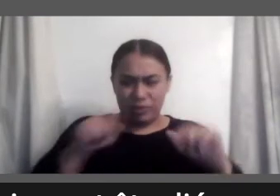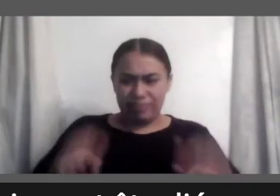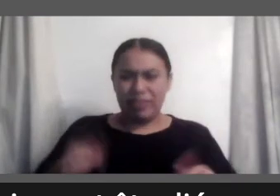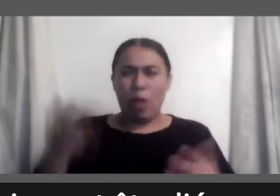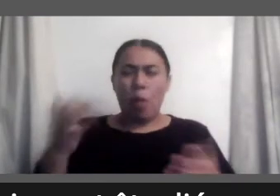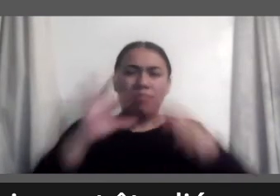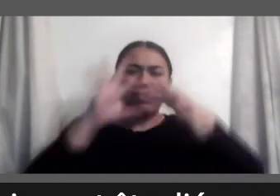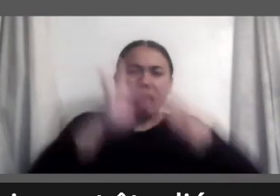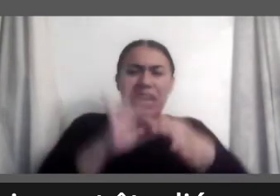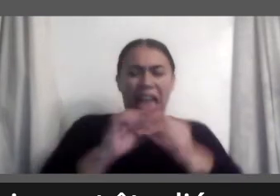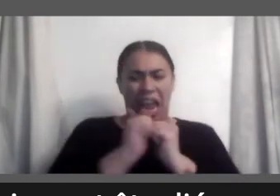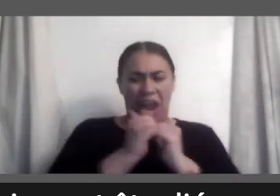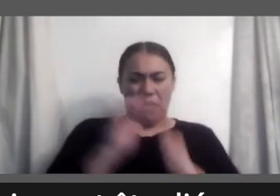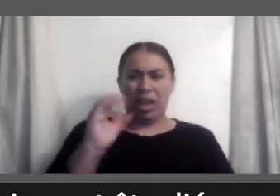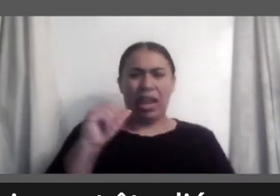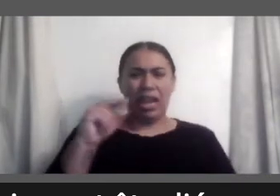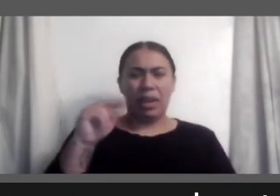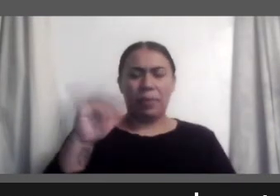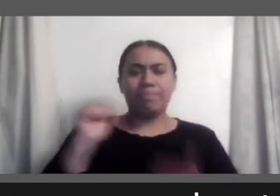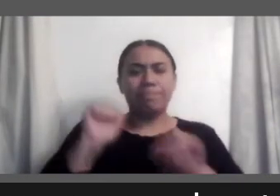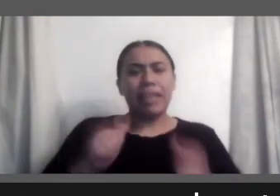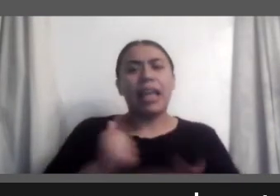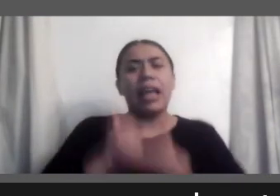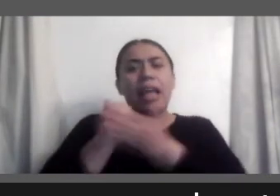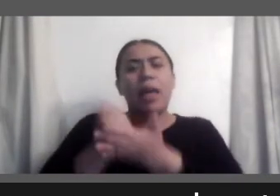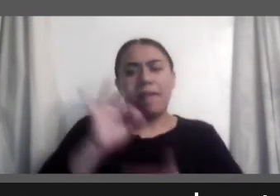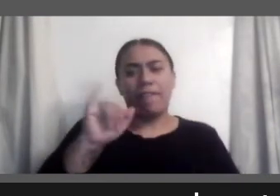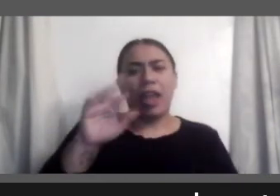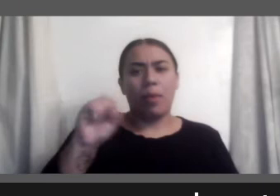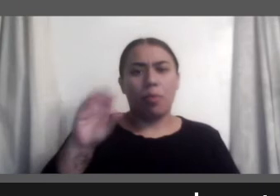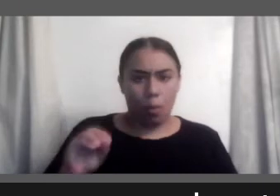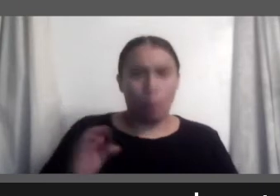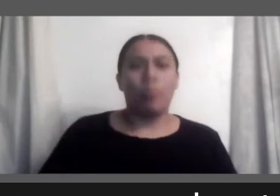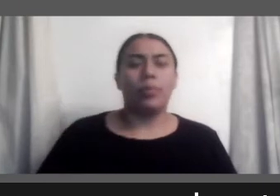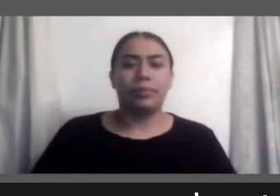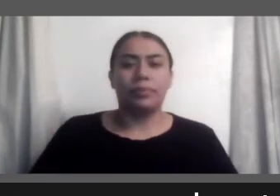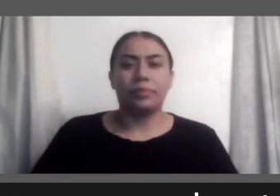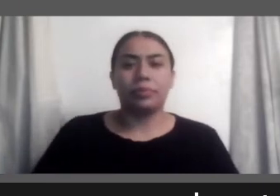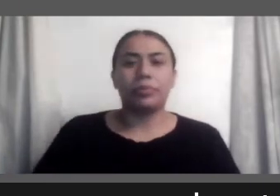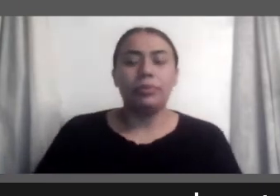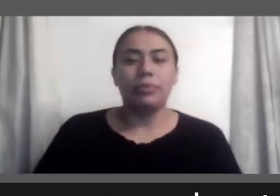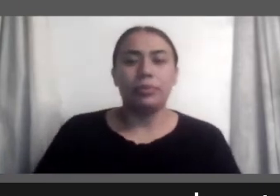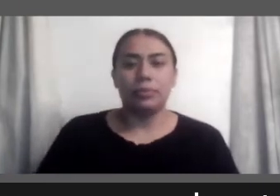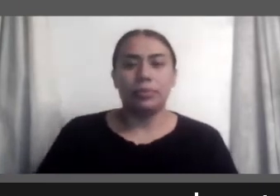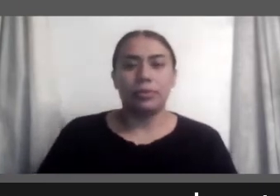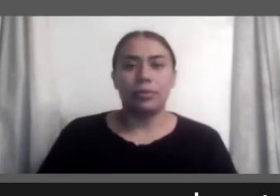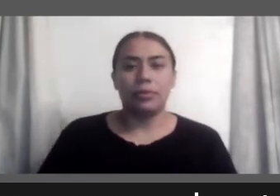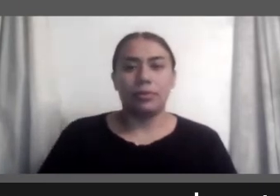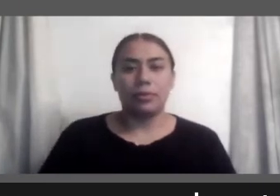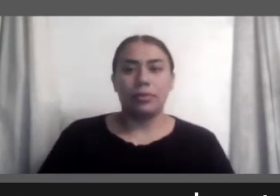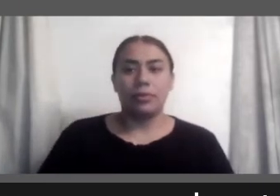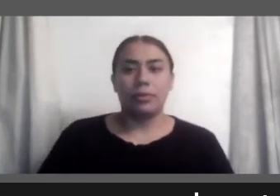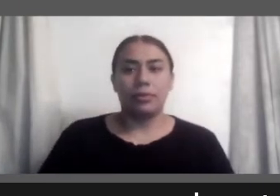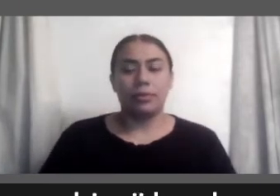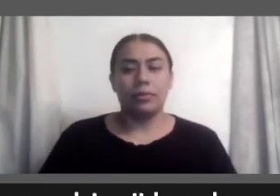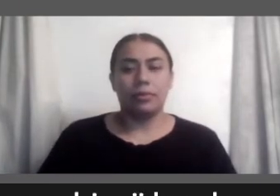clinical endocannabinoid deficiency syndrome. This syndrome is thought to be a hypofunction or deficiency of our